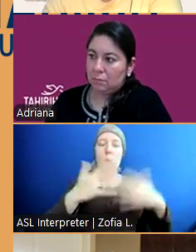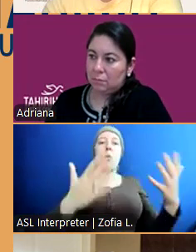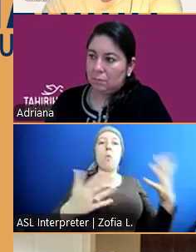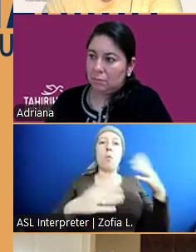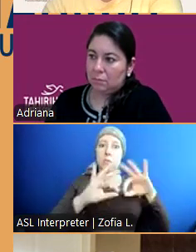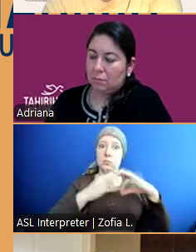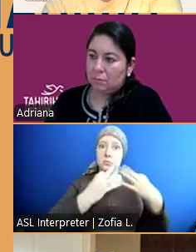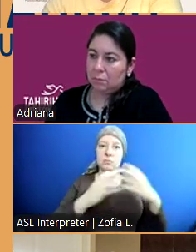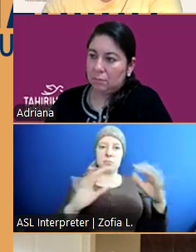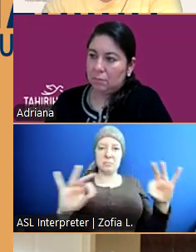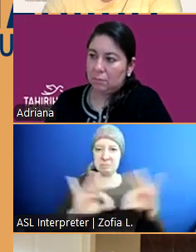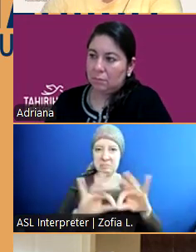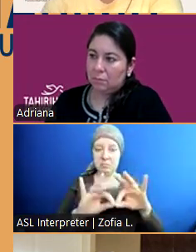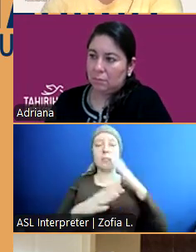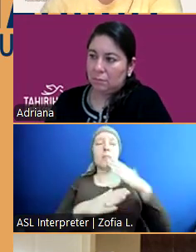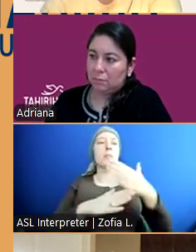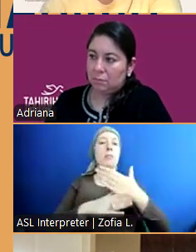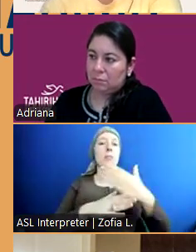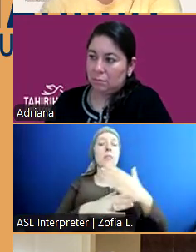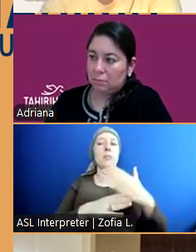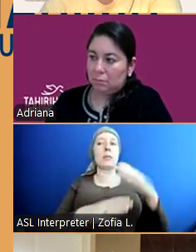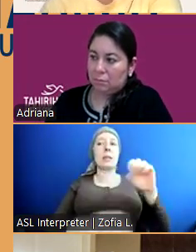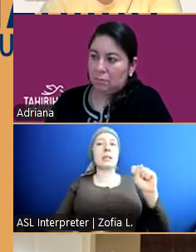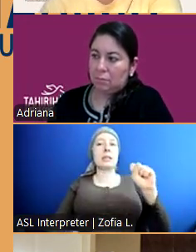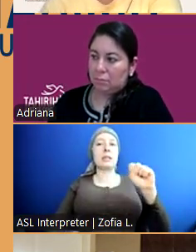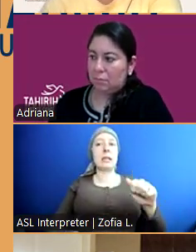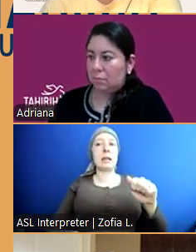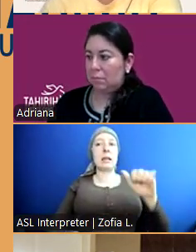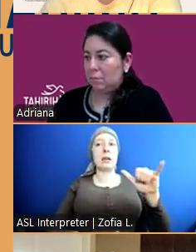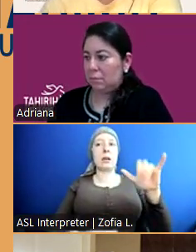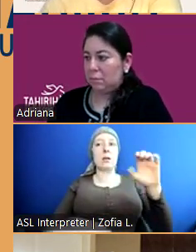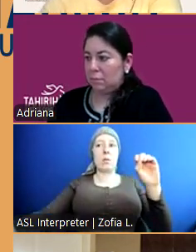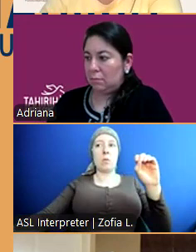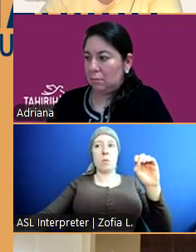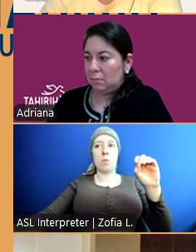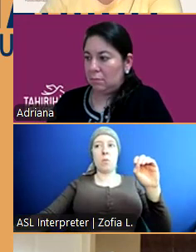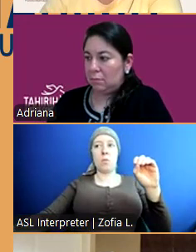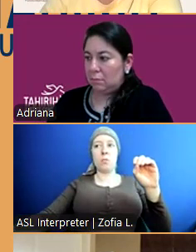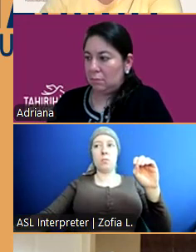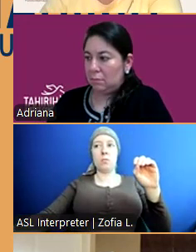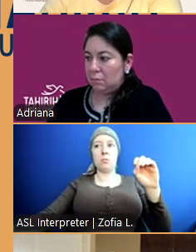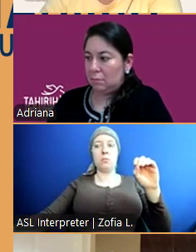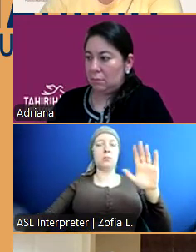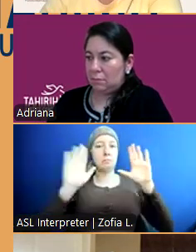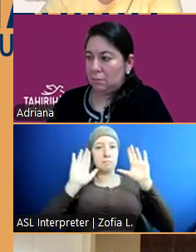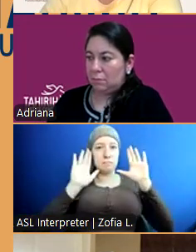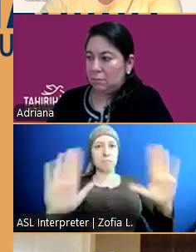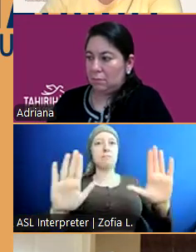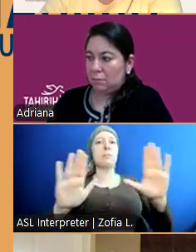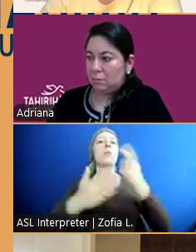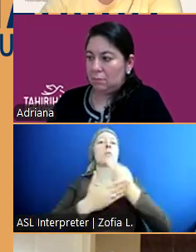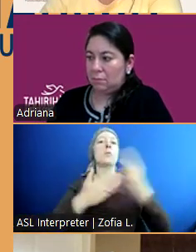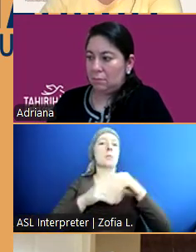that SEO, and I can type it in. It's a wonderful resource in the United States with expertise on